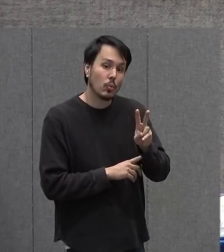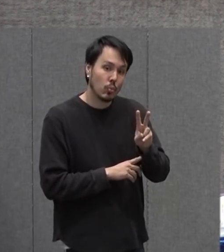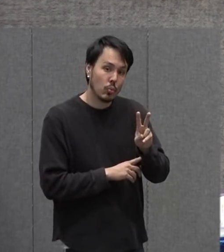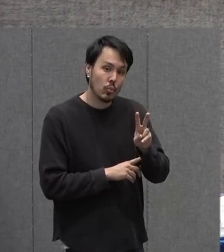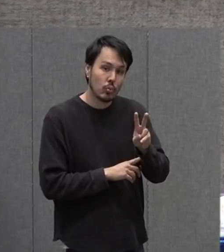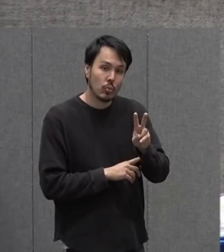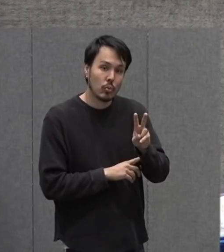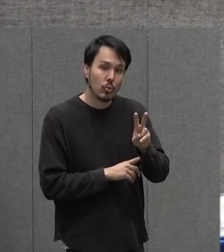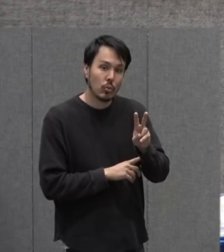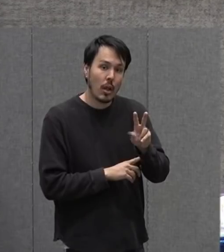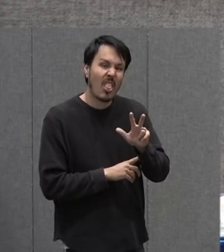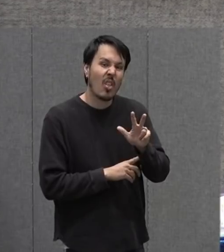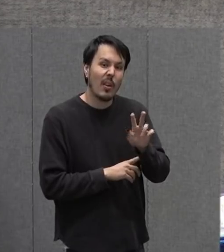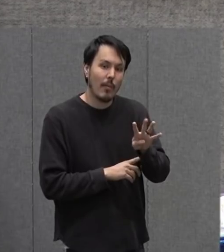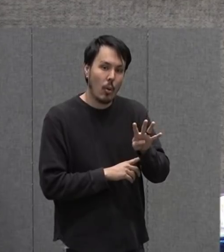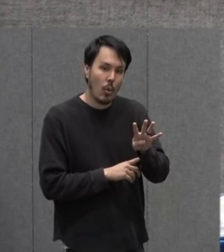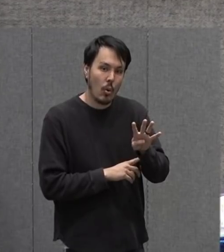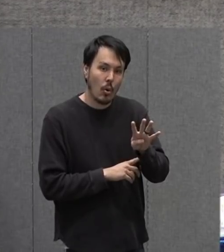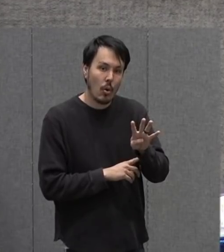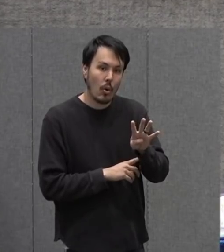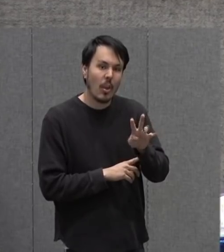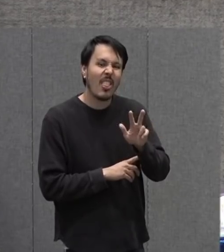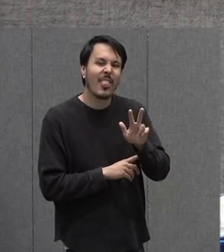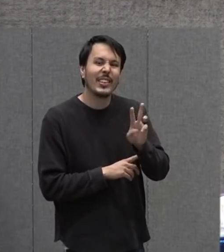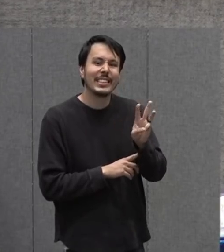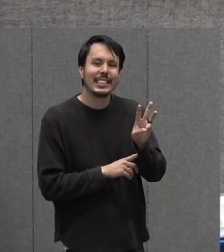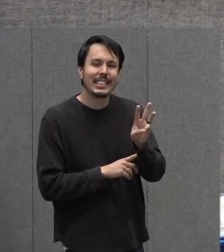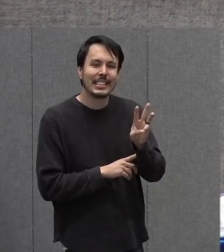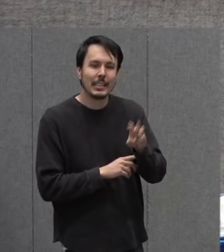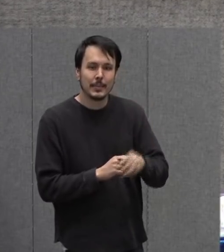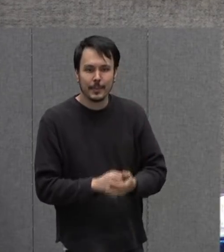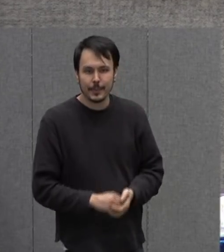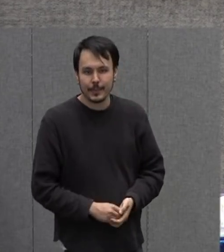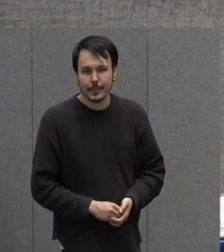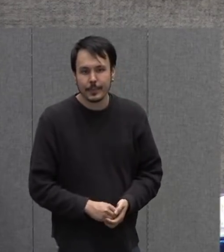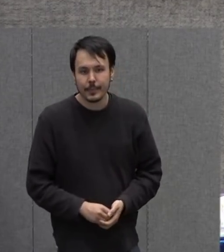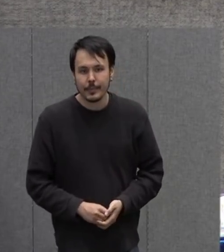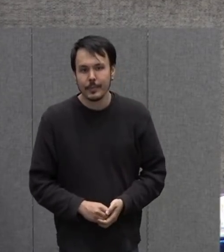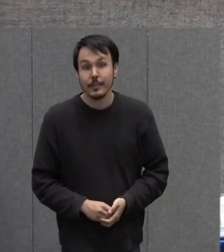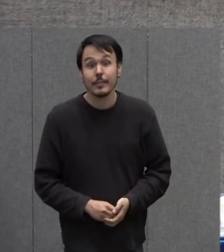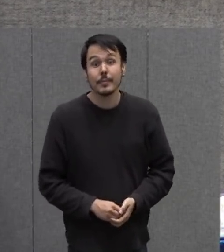32, 34, 36.